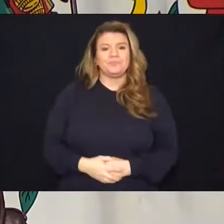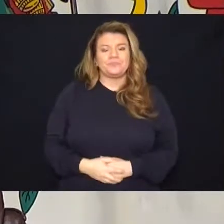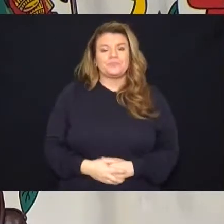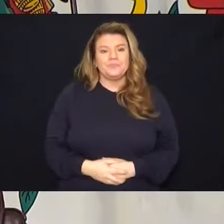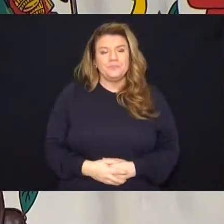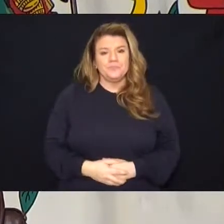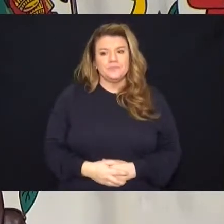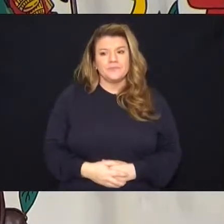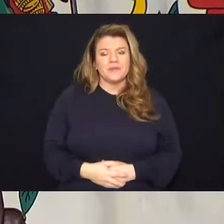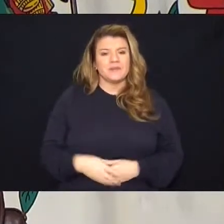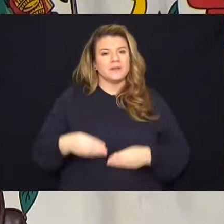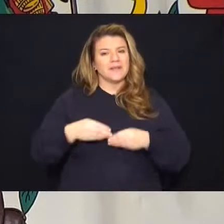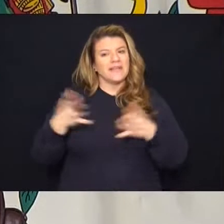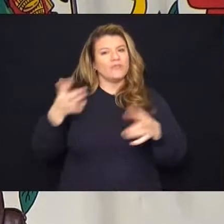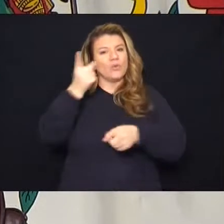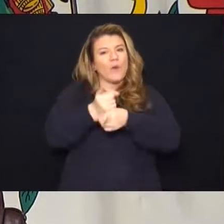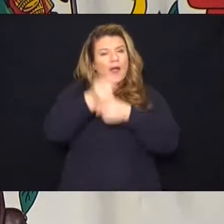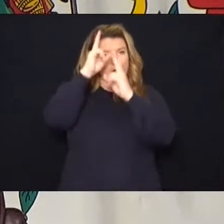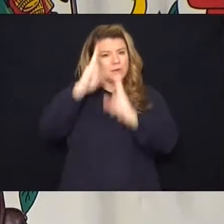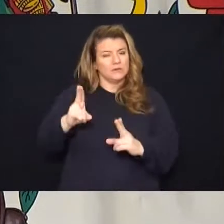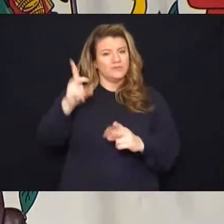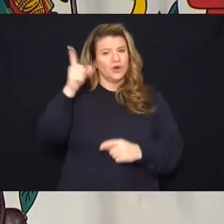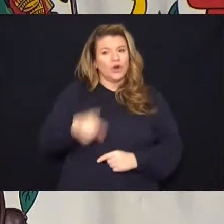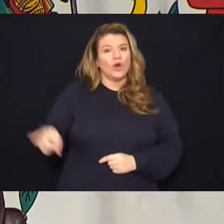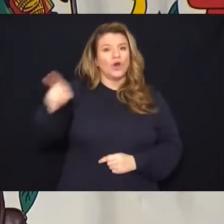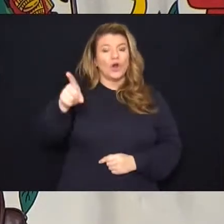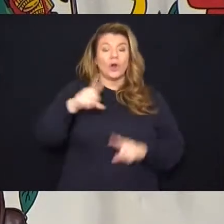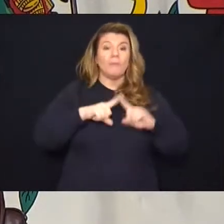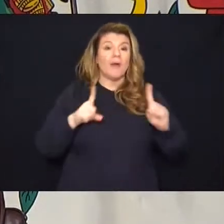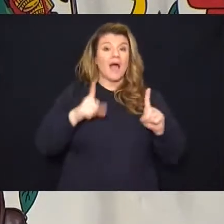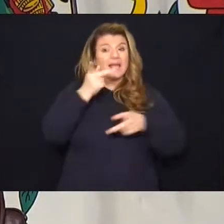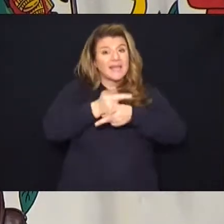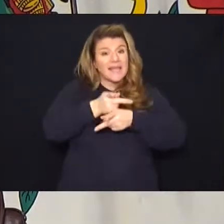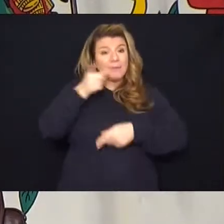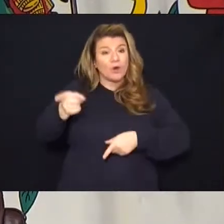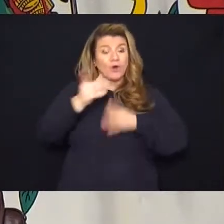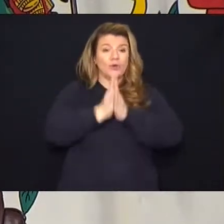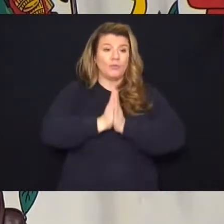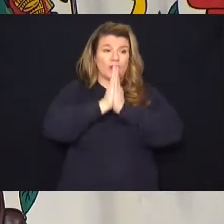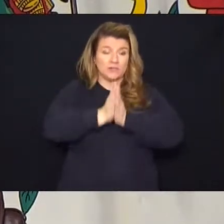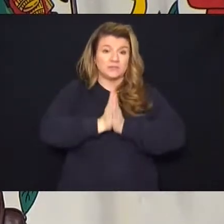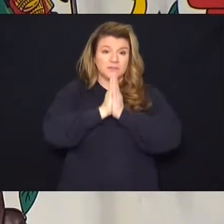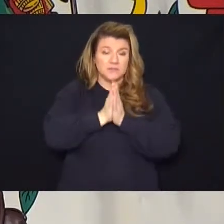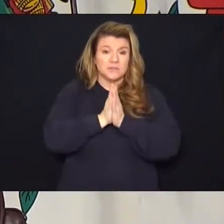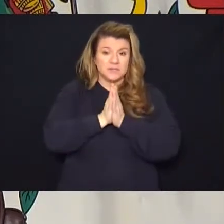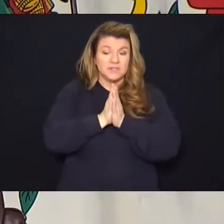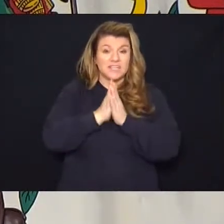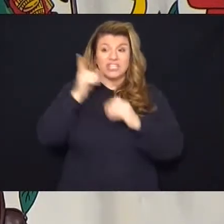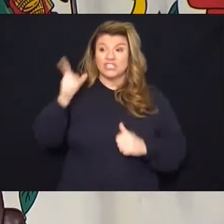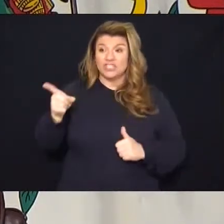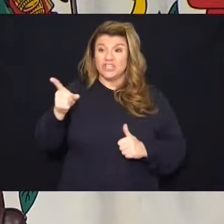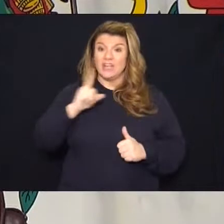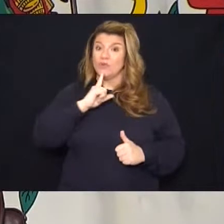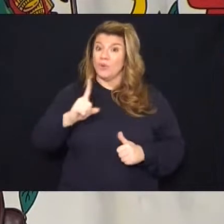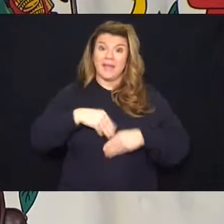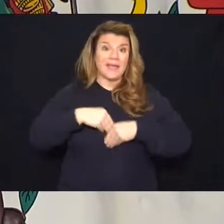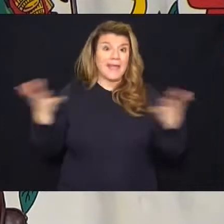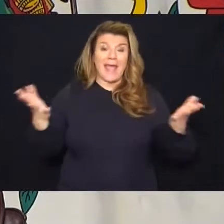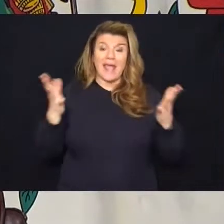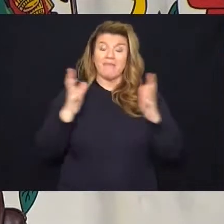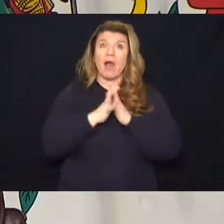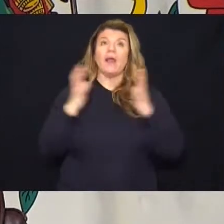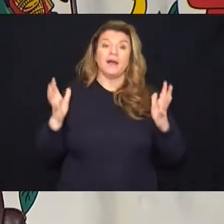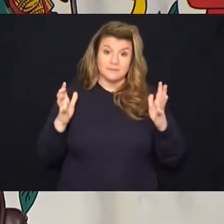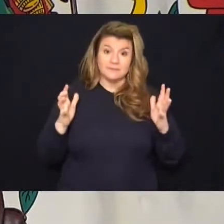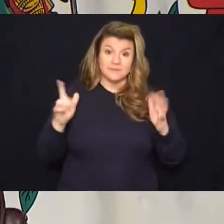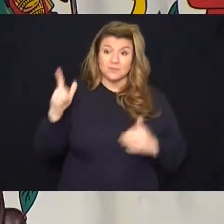passing on honor and everything to her. But nevertheless, keep her in your prayers. She gave an awful lot. A beautiful